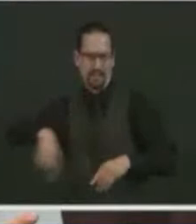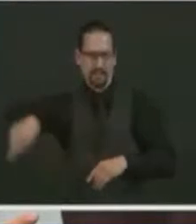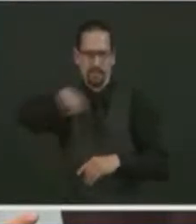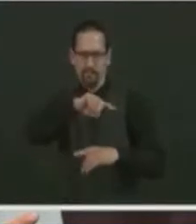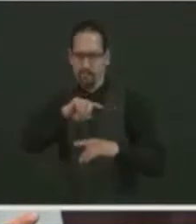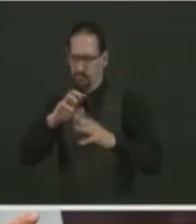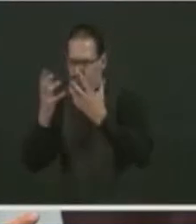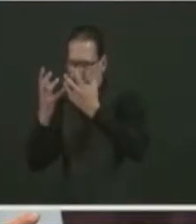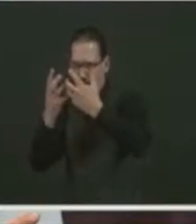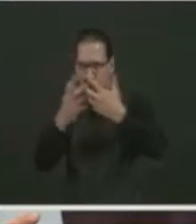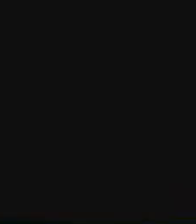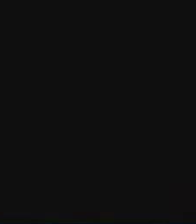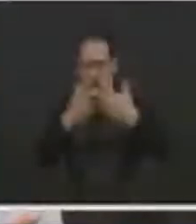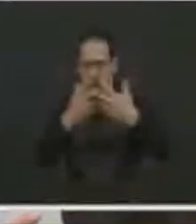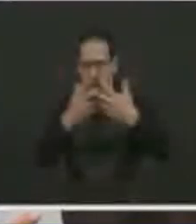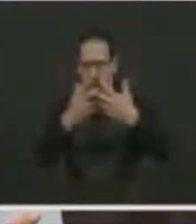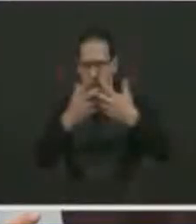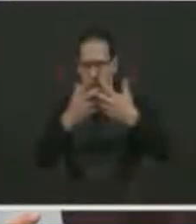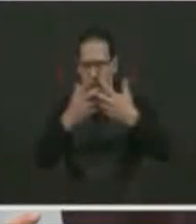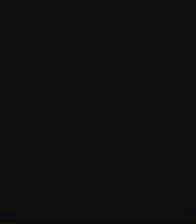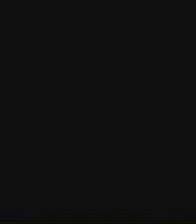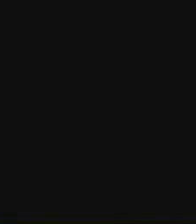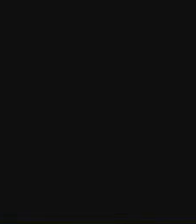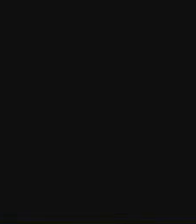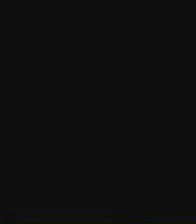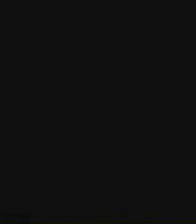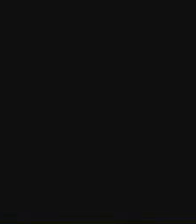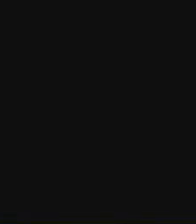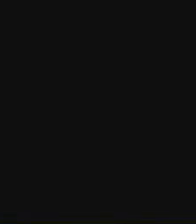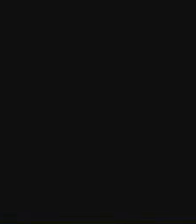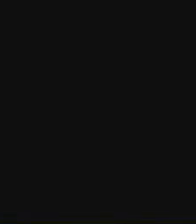putting out rules that are